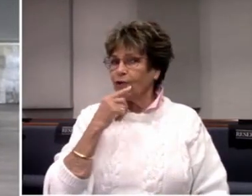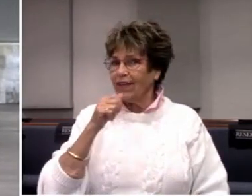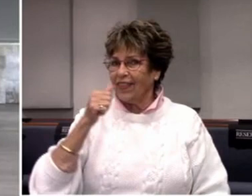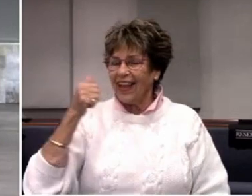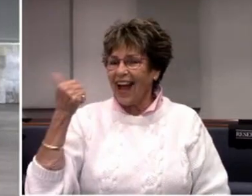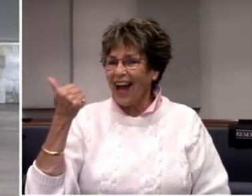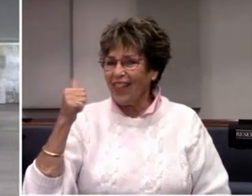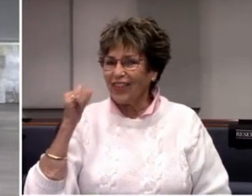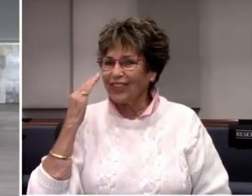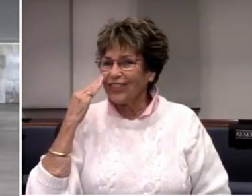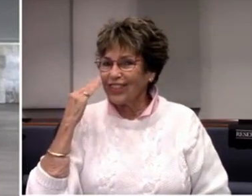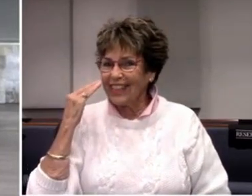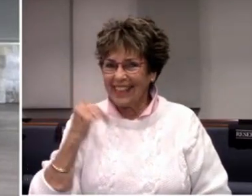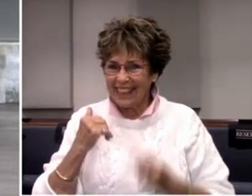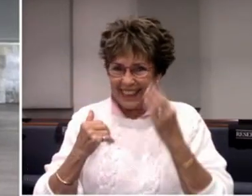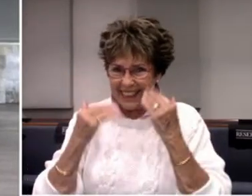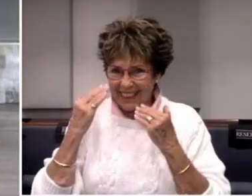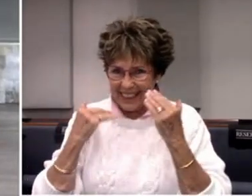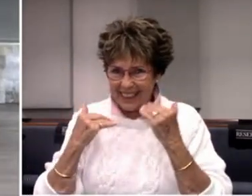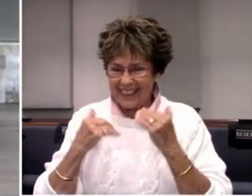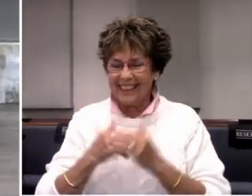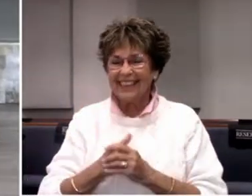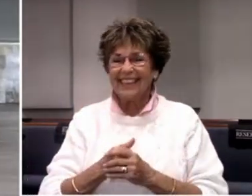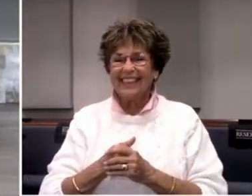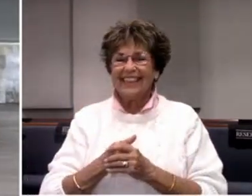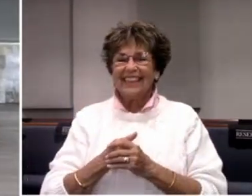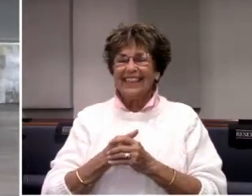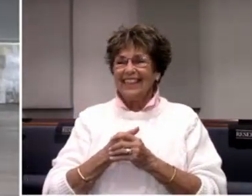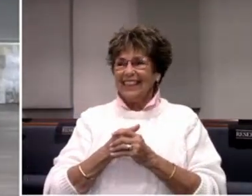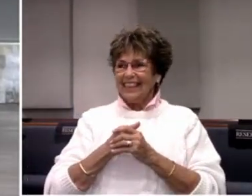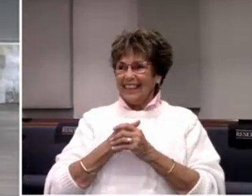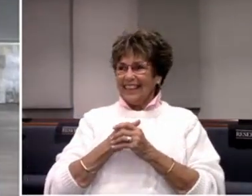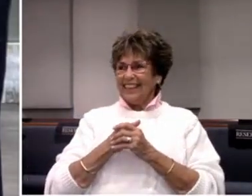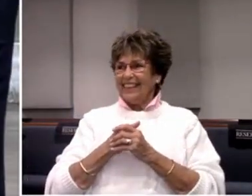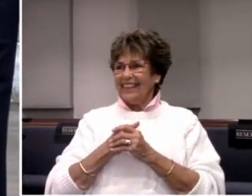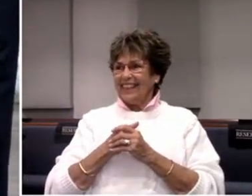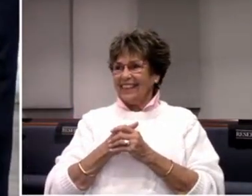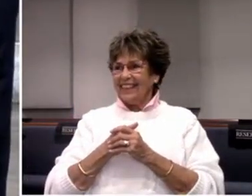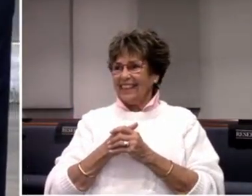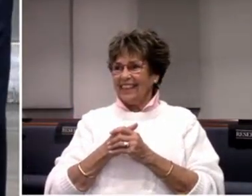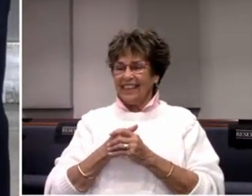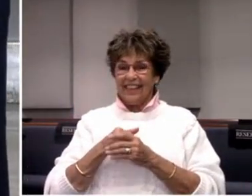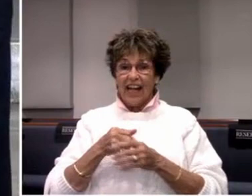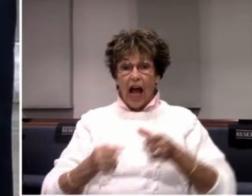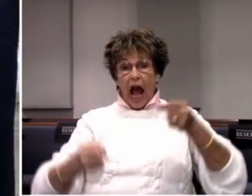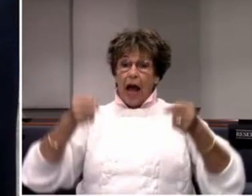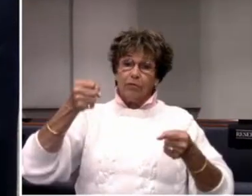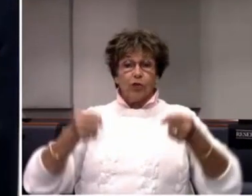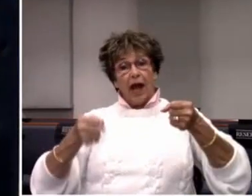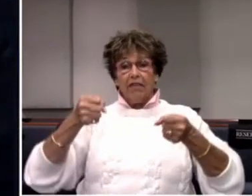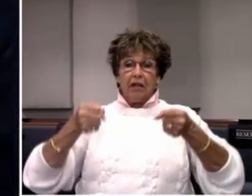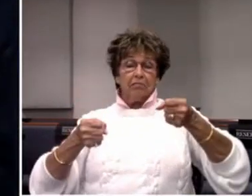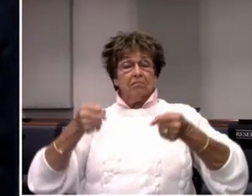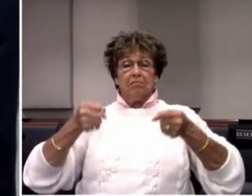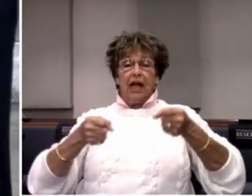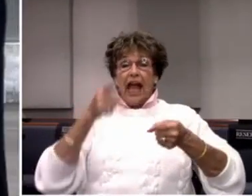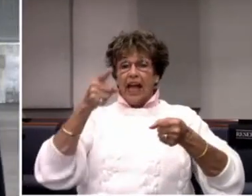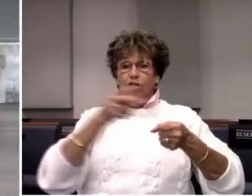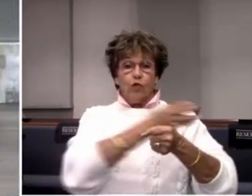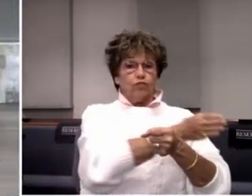supernatural enablement, right? So you cut me off in traffic, you're going to get the